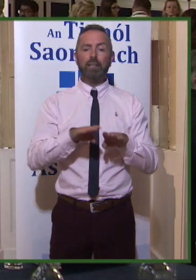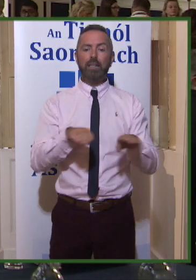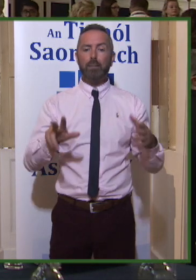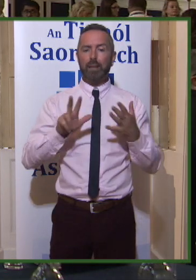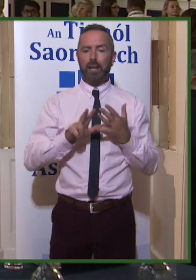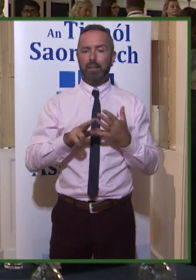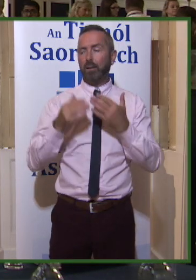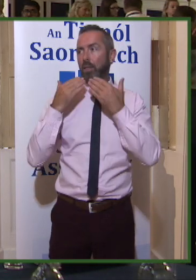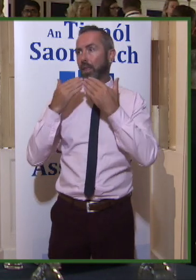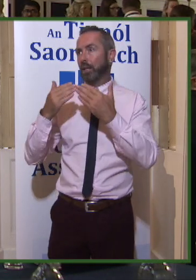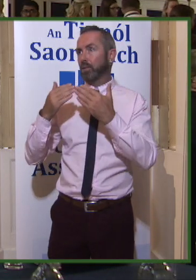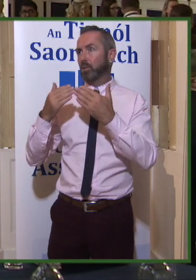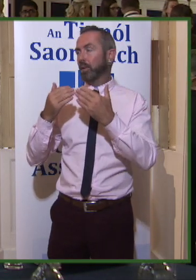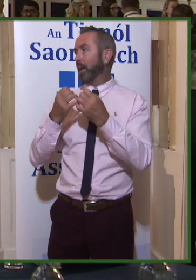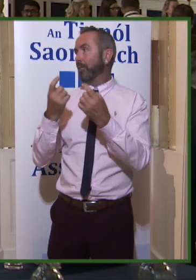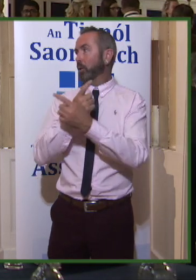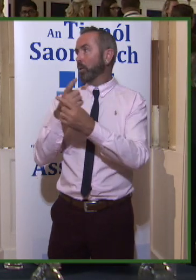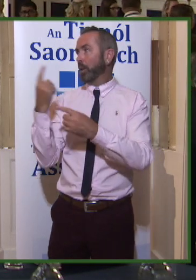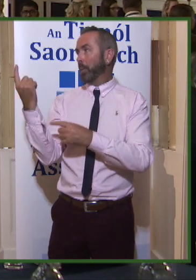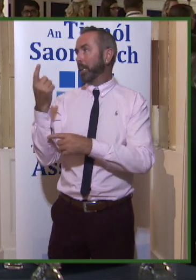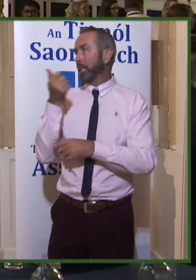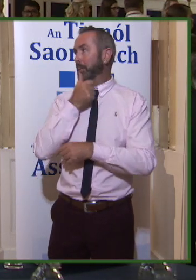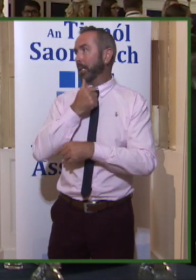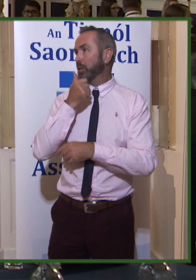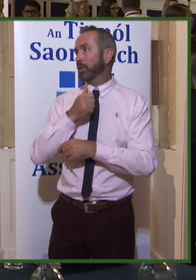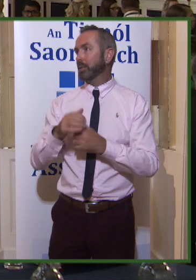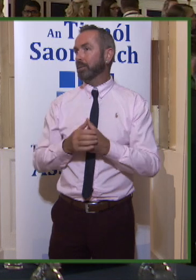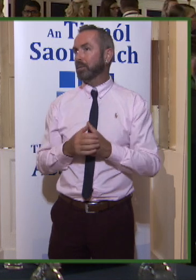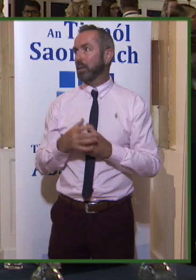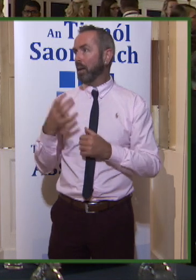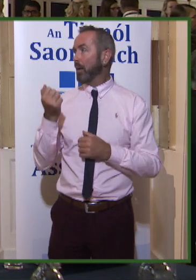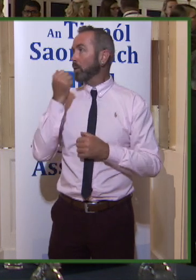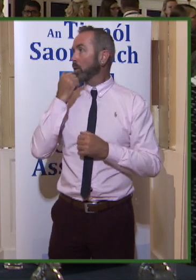Thanks, Madeleine. And thank you so much for your patience. Do we have another one for